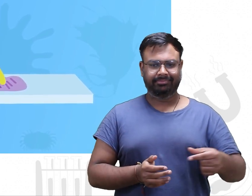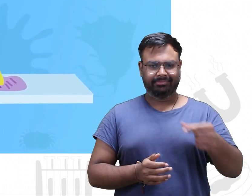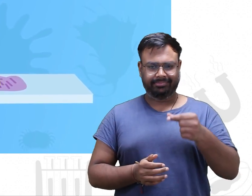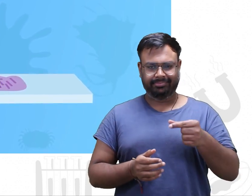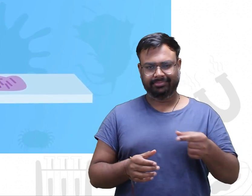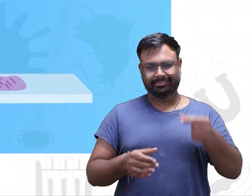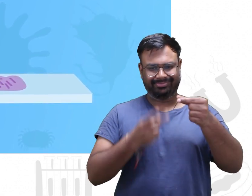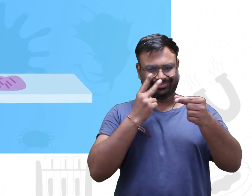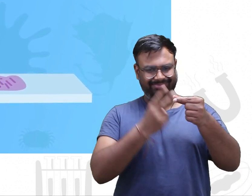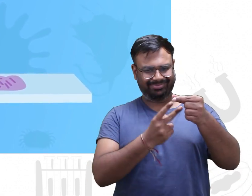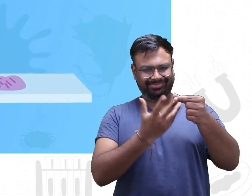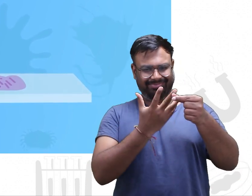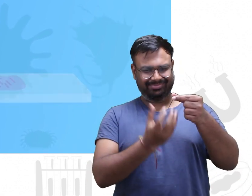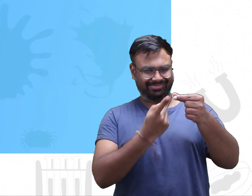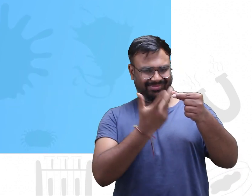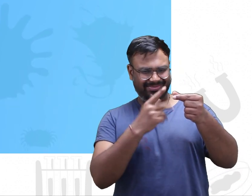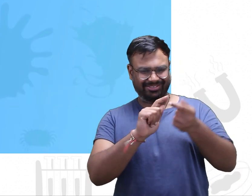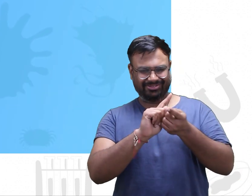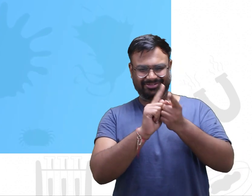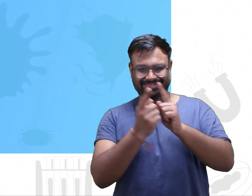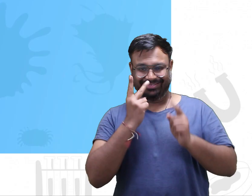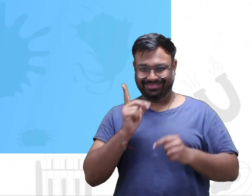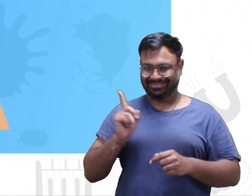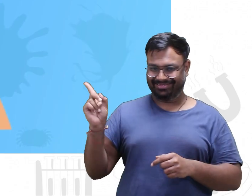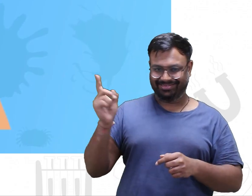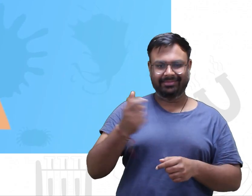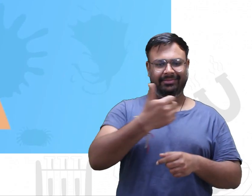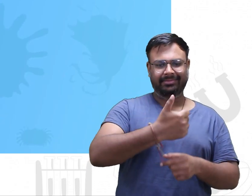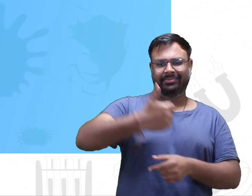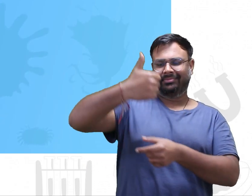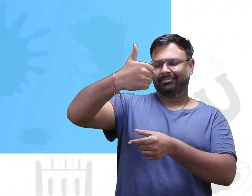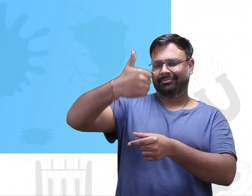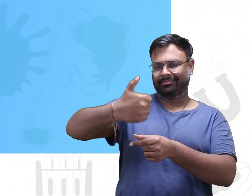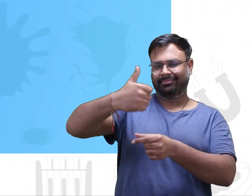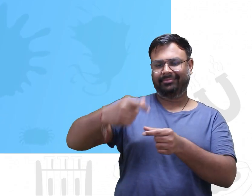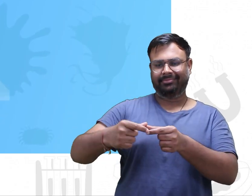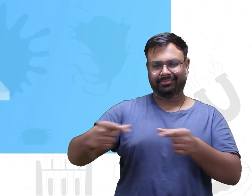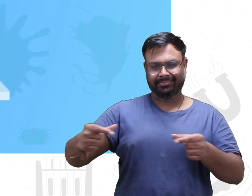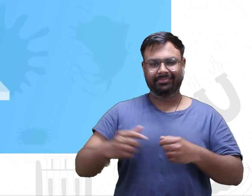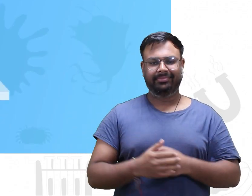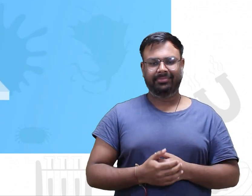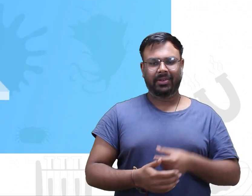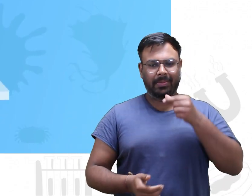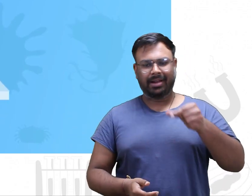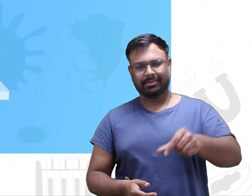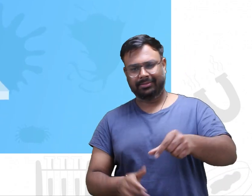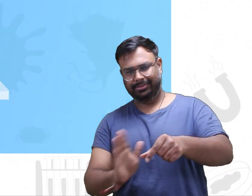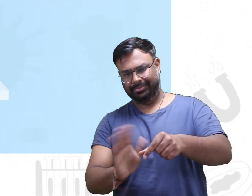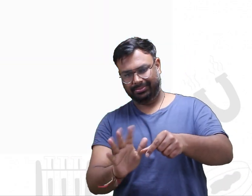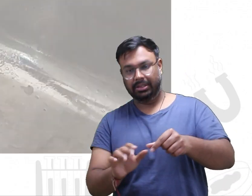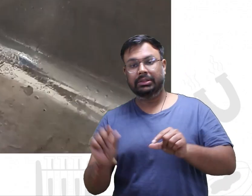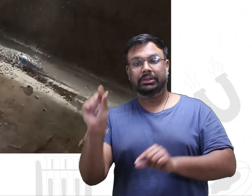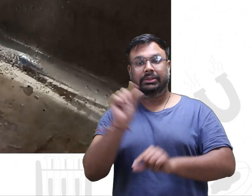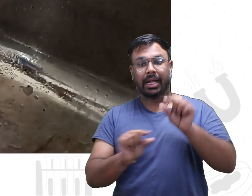We will take our inoculum and smear it on the glass slide, then add our primary stain, which is crystal violet, followed by a mordant like Gram's